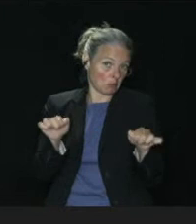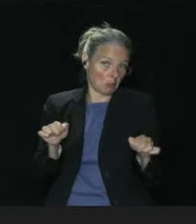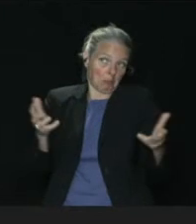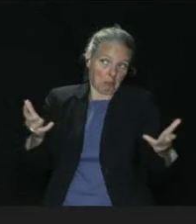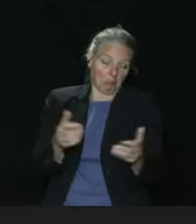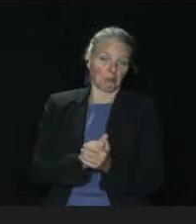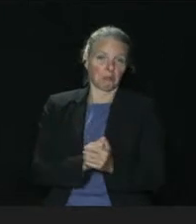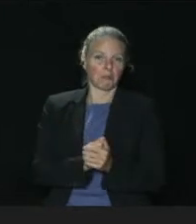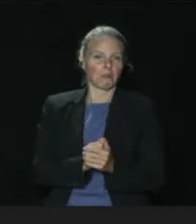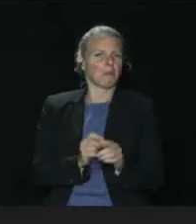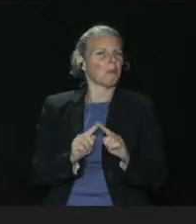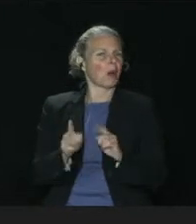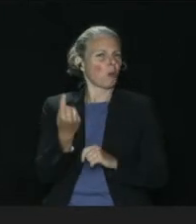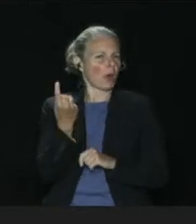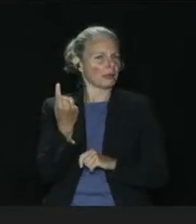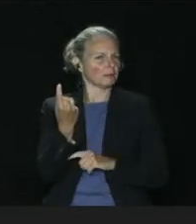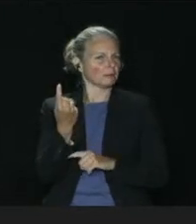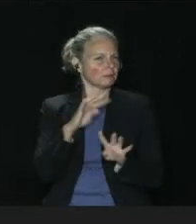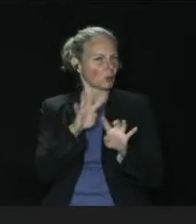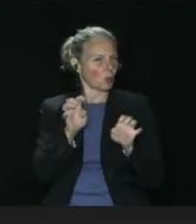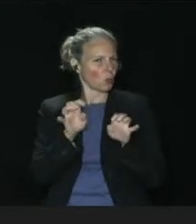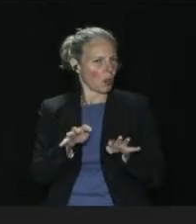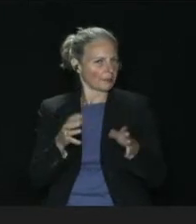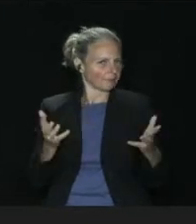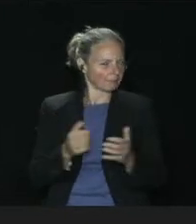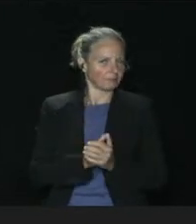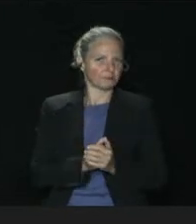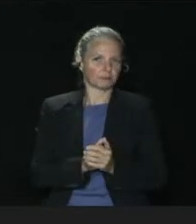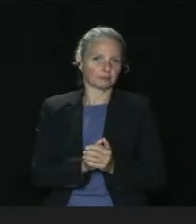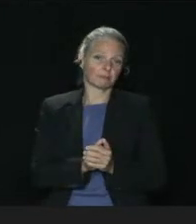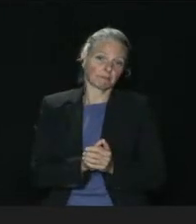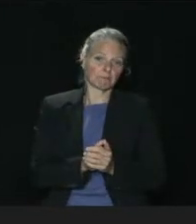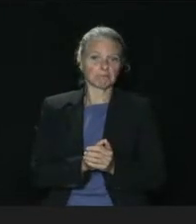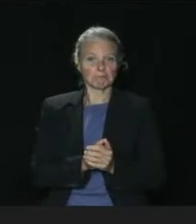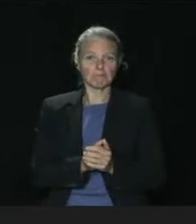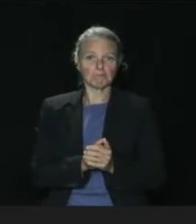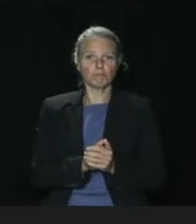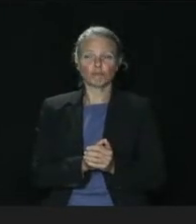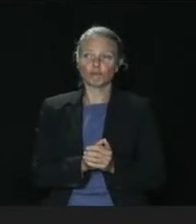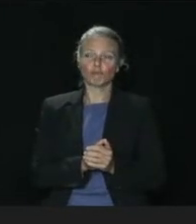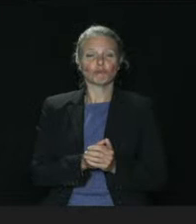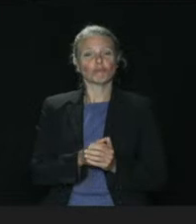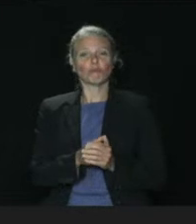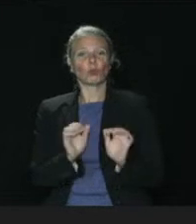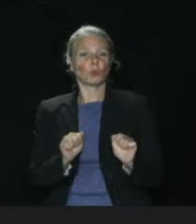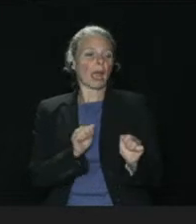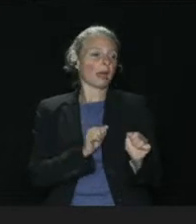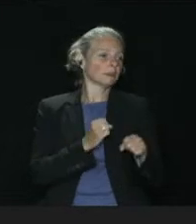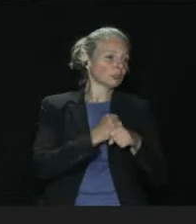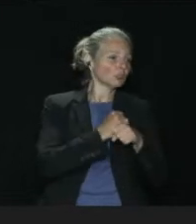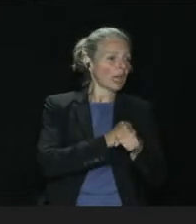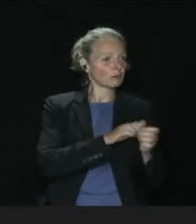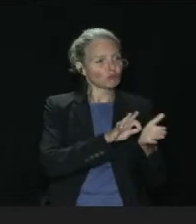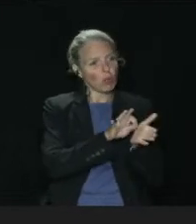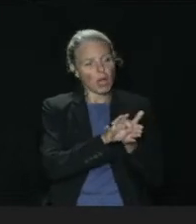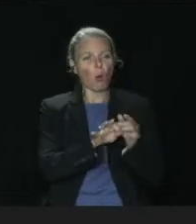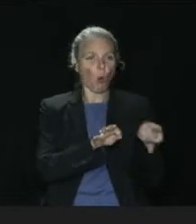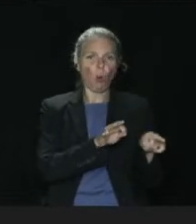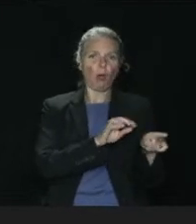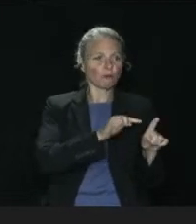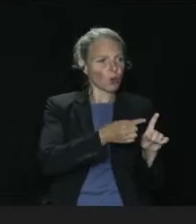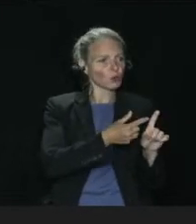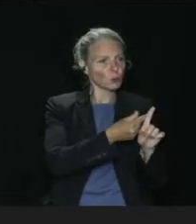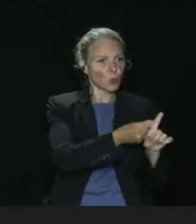that's still unknown is that it's always easy. You can look at the trends. Okay, everyone's got their one dose, and we're going for the